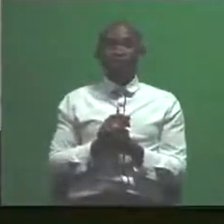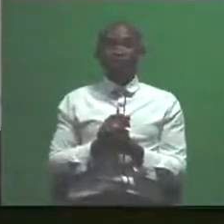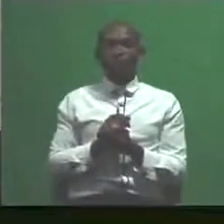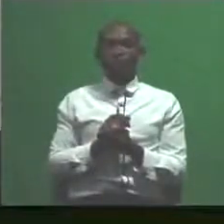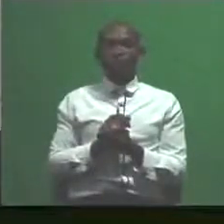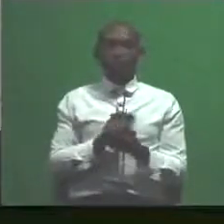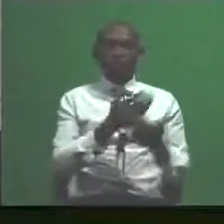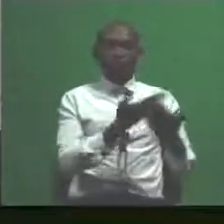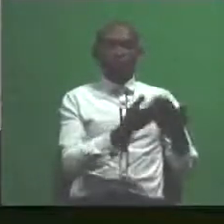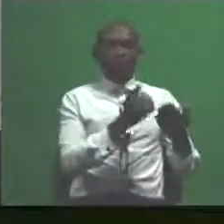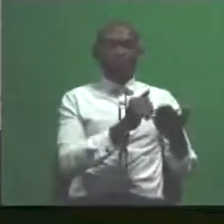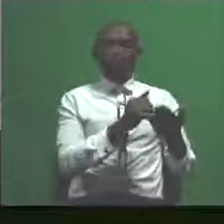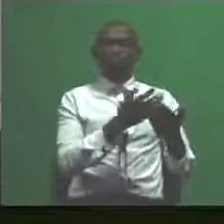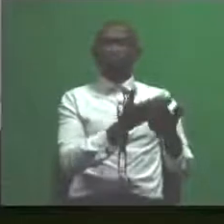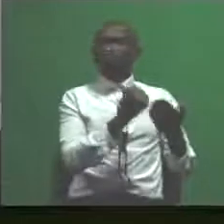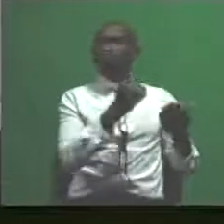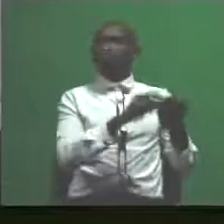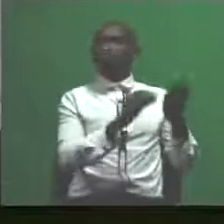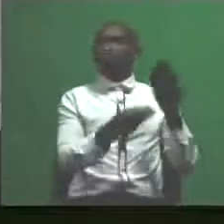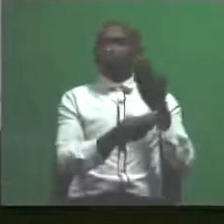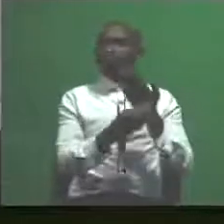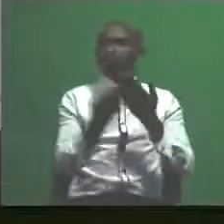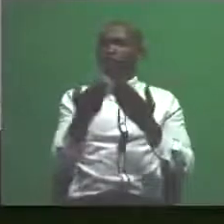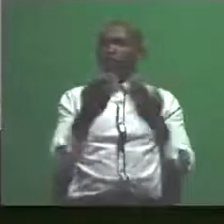Why the energy is different now?